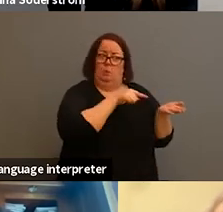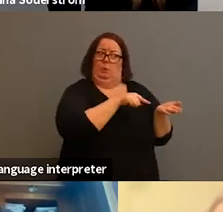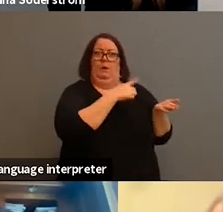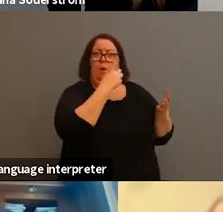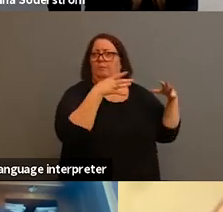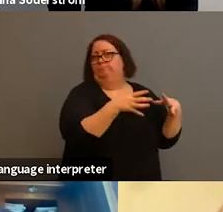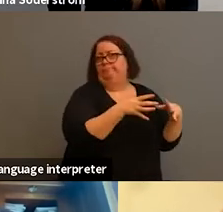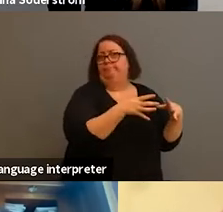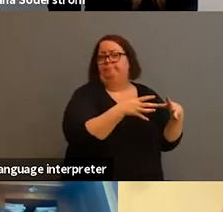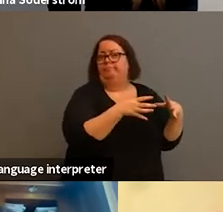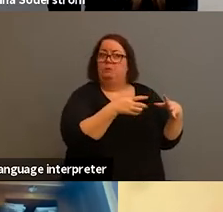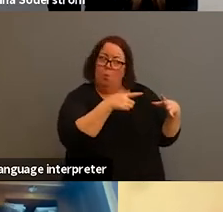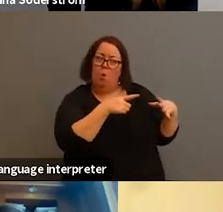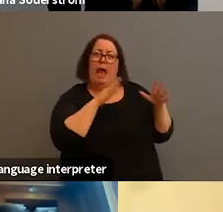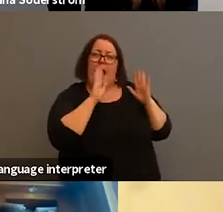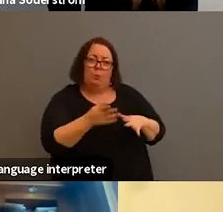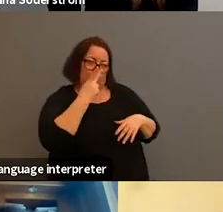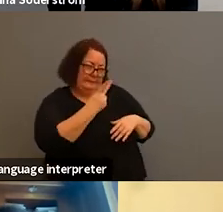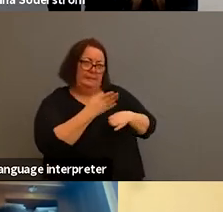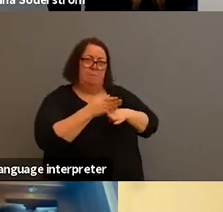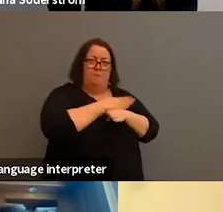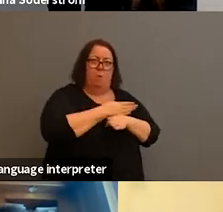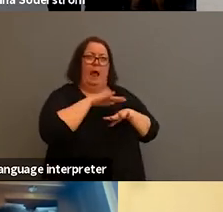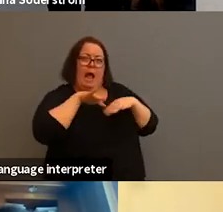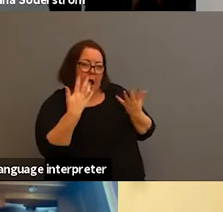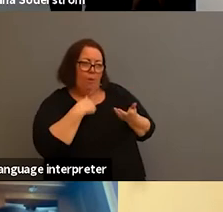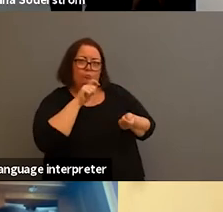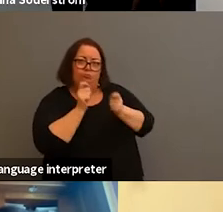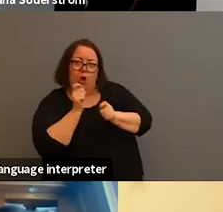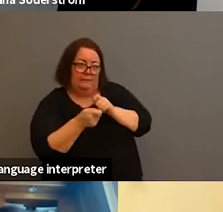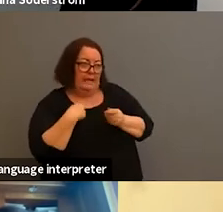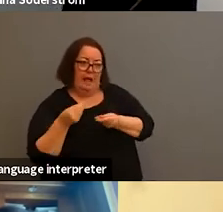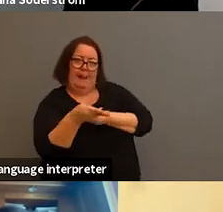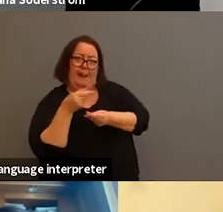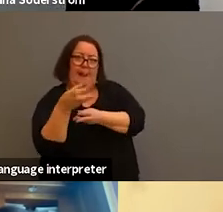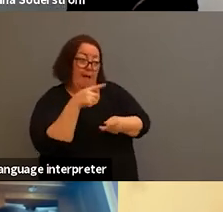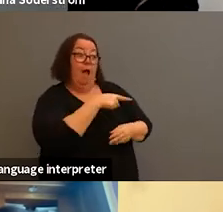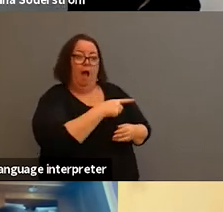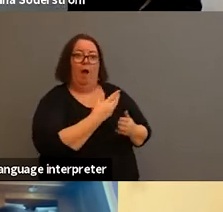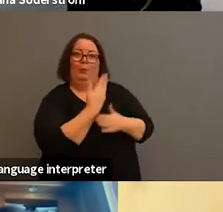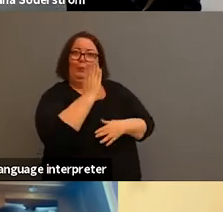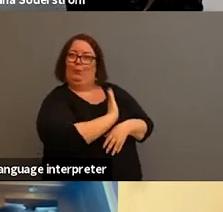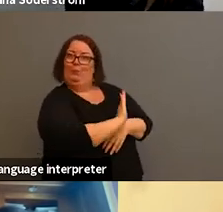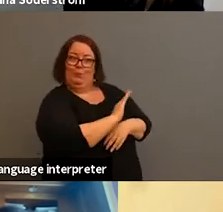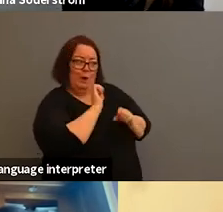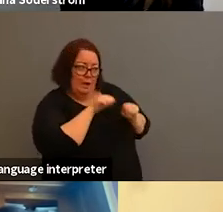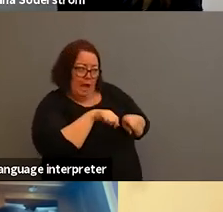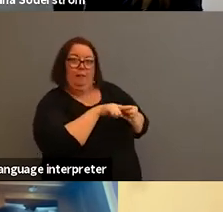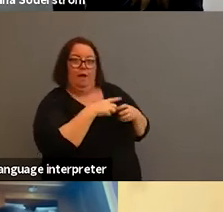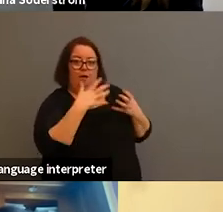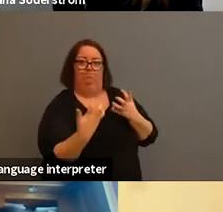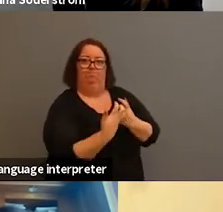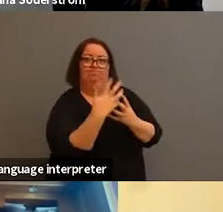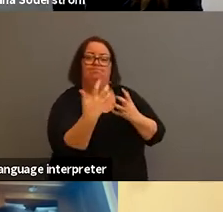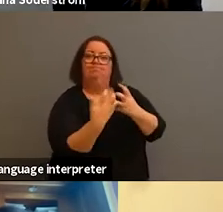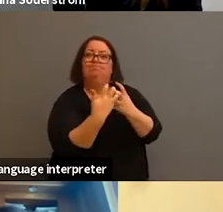needs and requirements on our community to be able to function and be active. And so